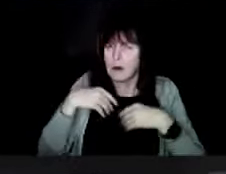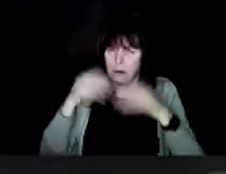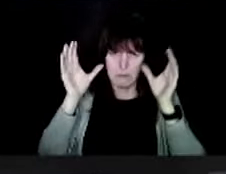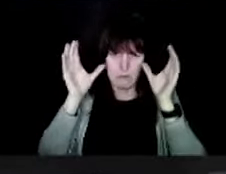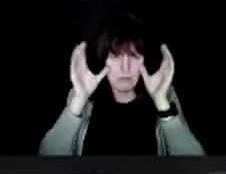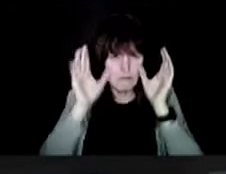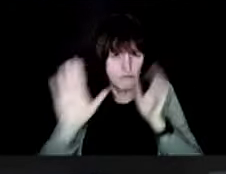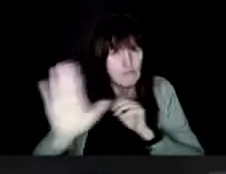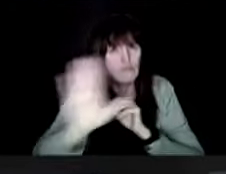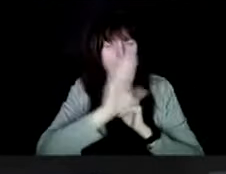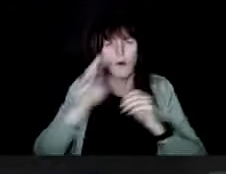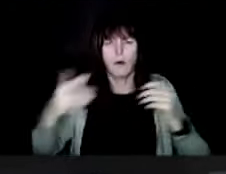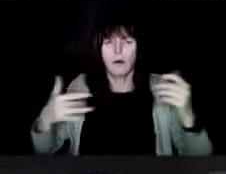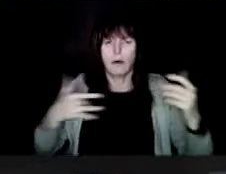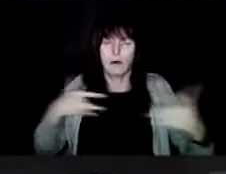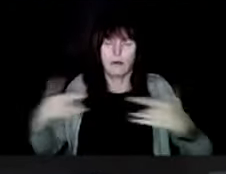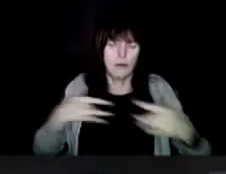Ontarians